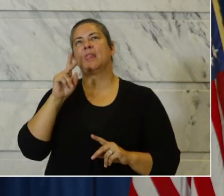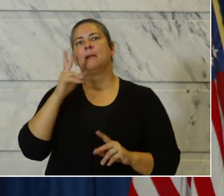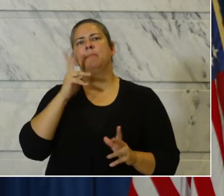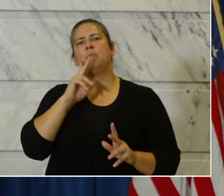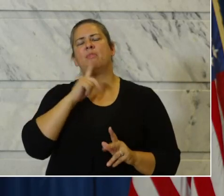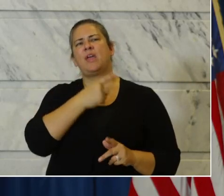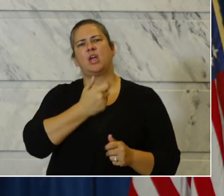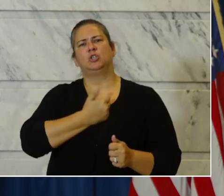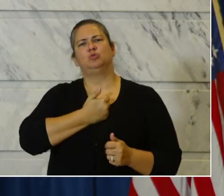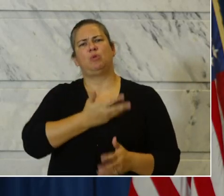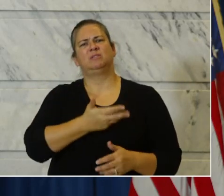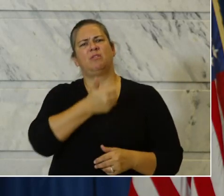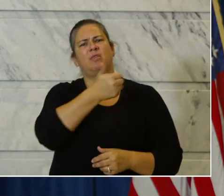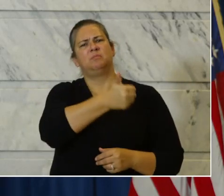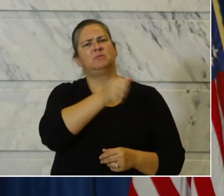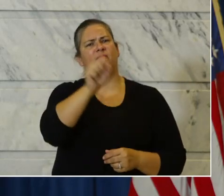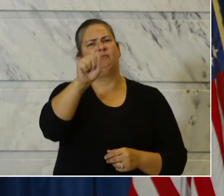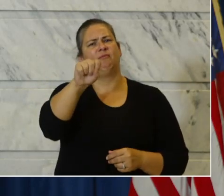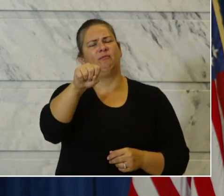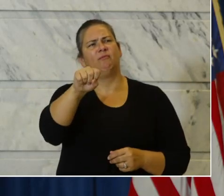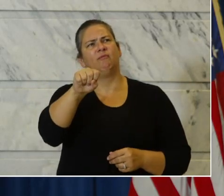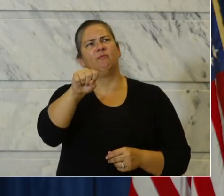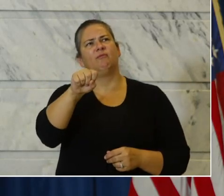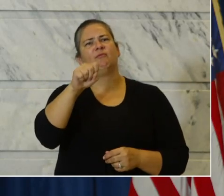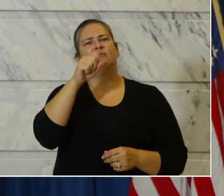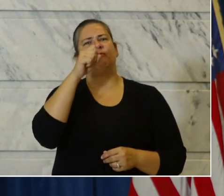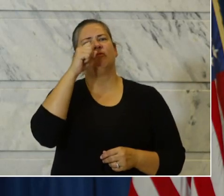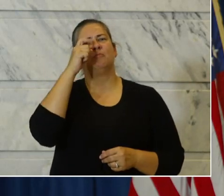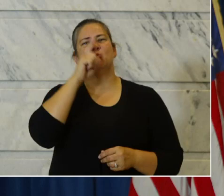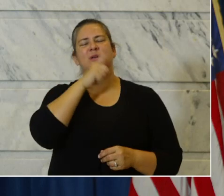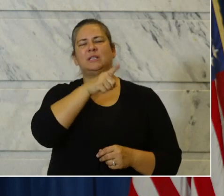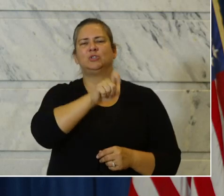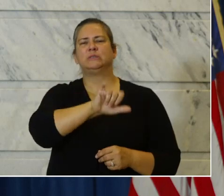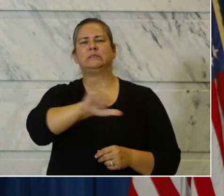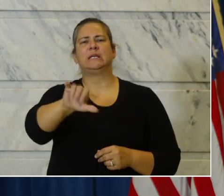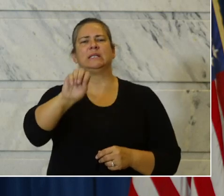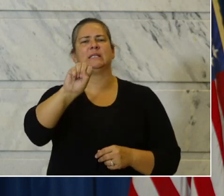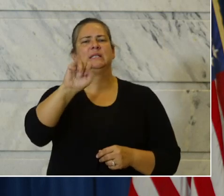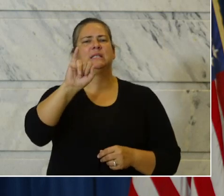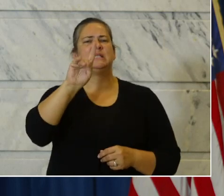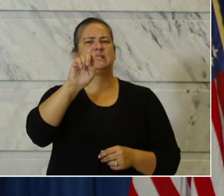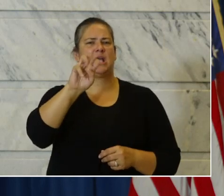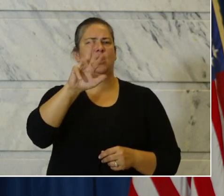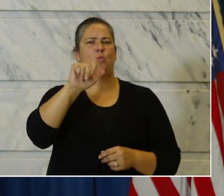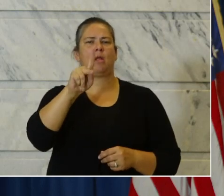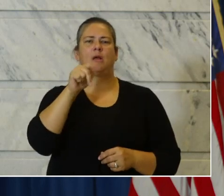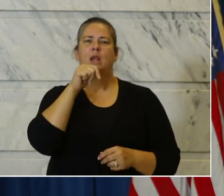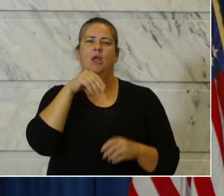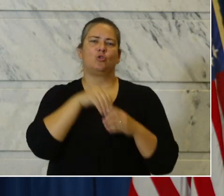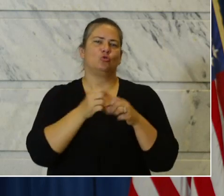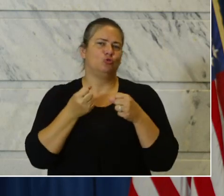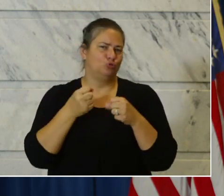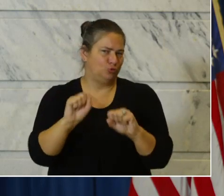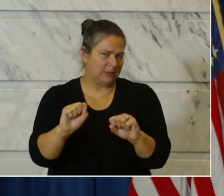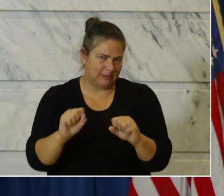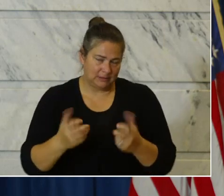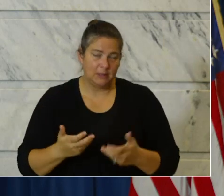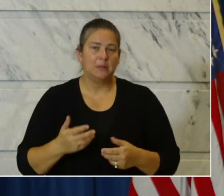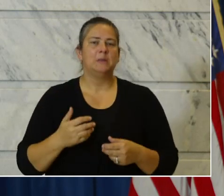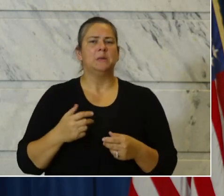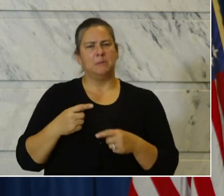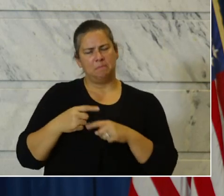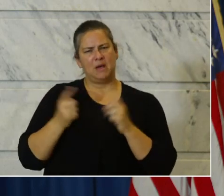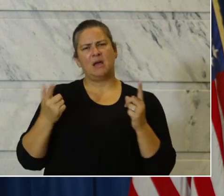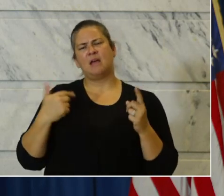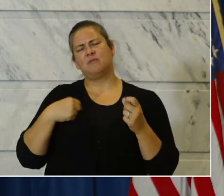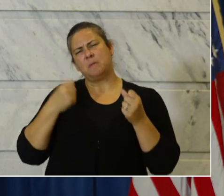themselves. Again, people need to stay on the sidewalk and not in the street. But I think that there are